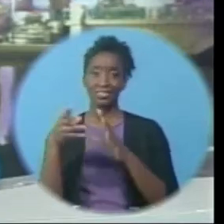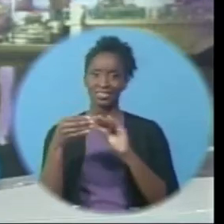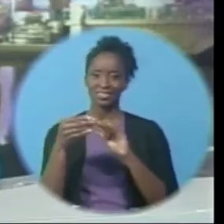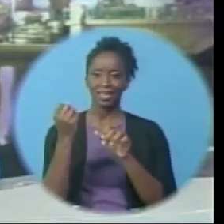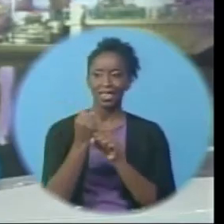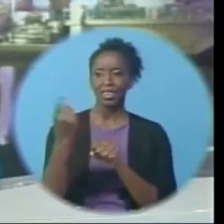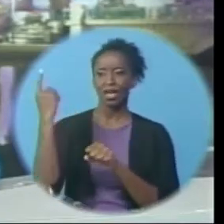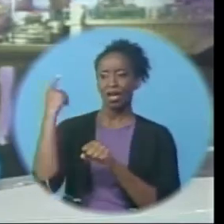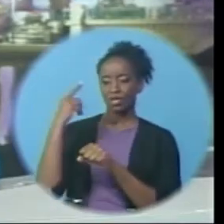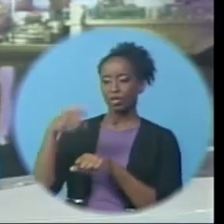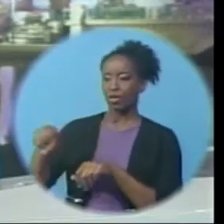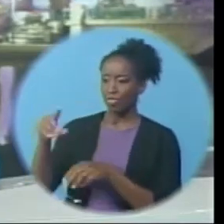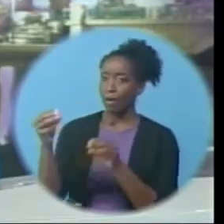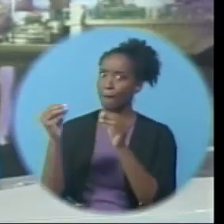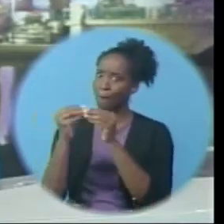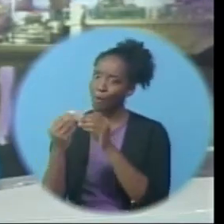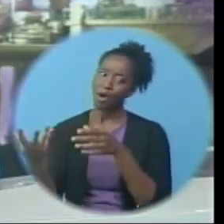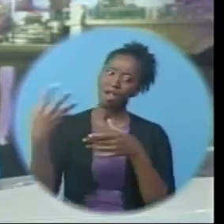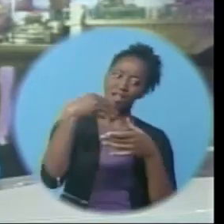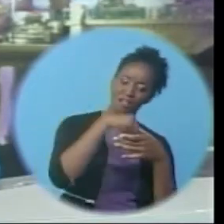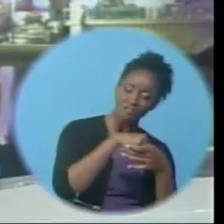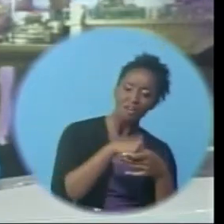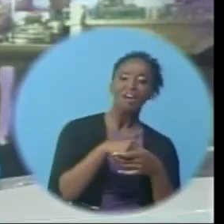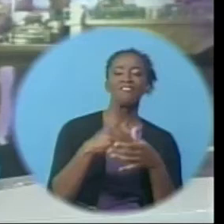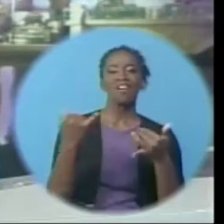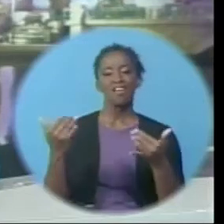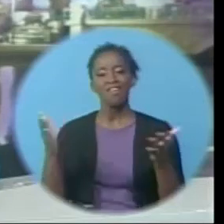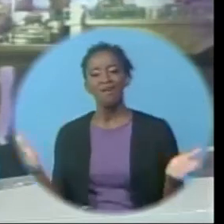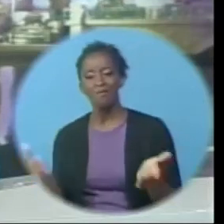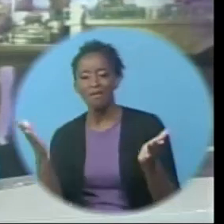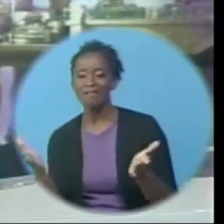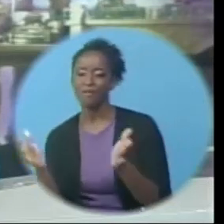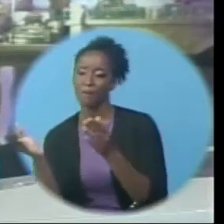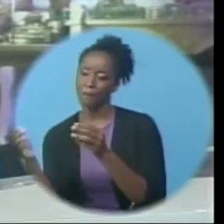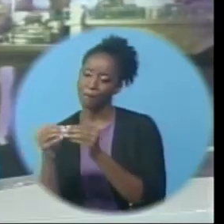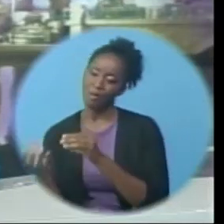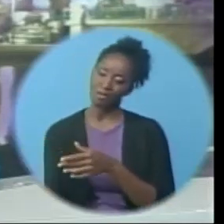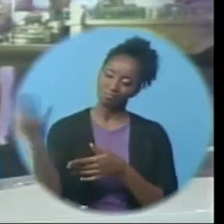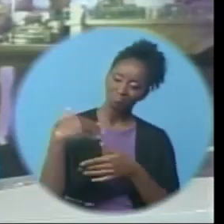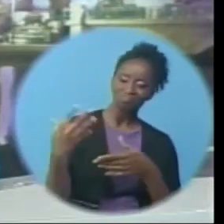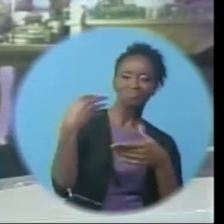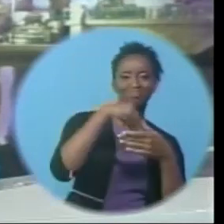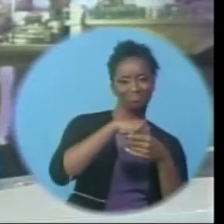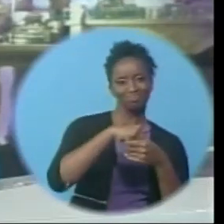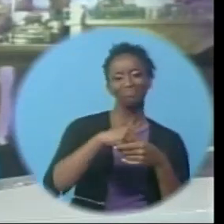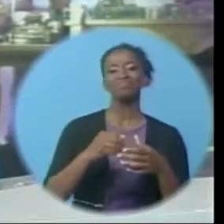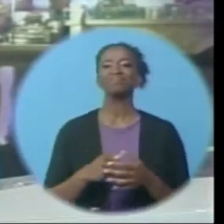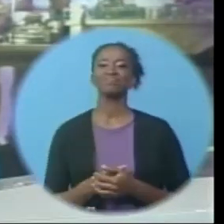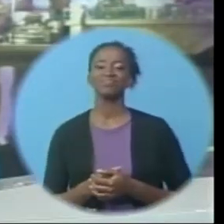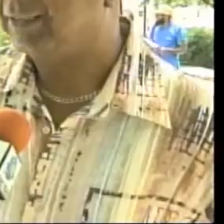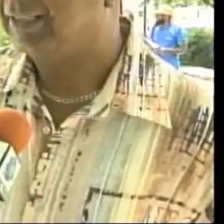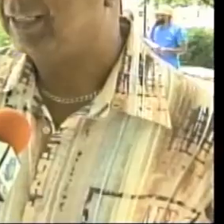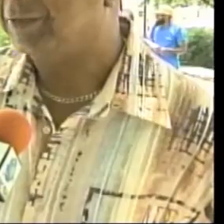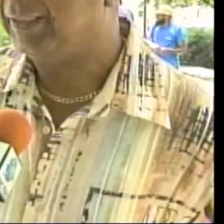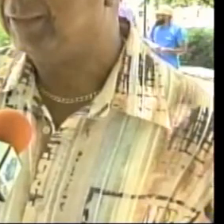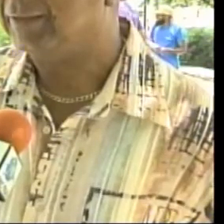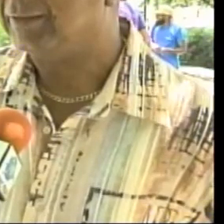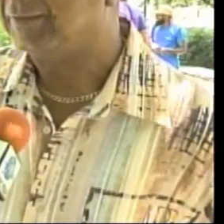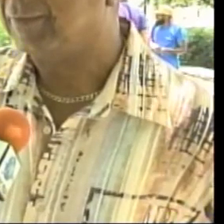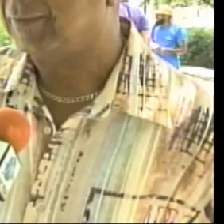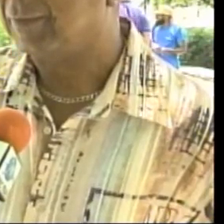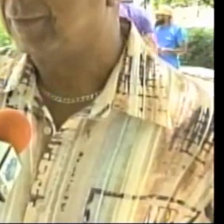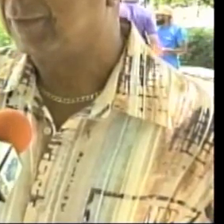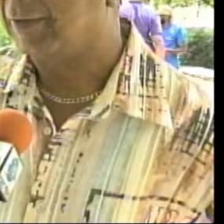this year a bigger effort was made to get more school children involved. For some reason, there has